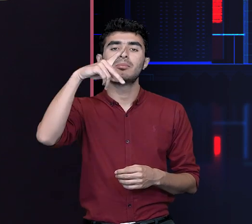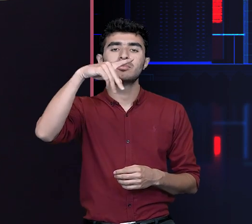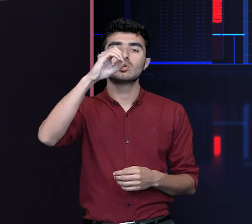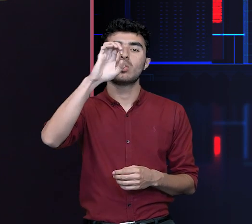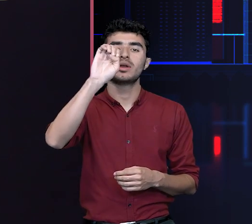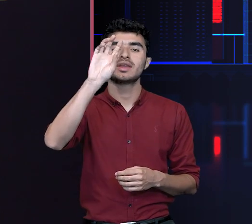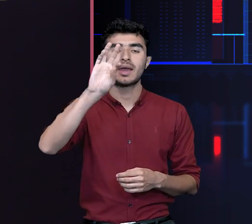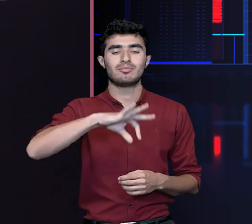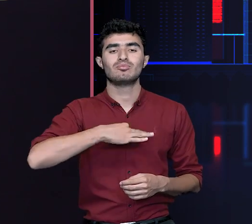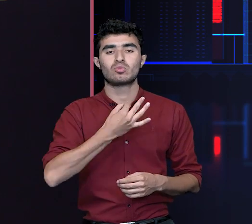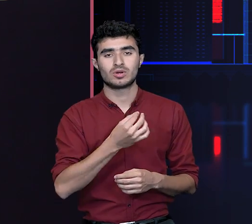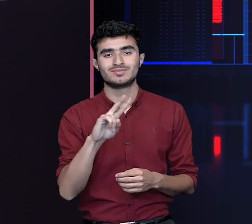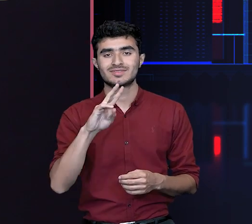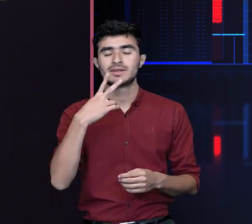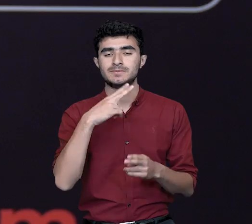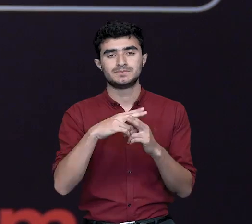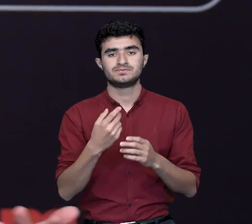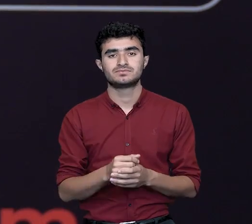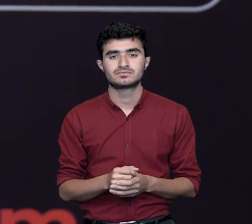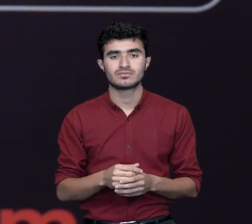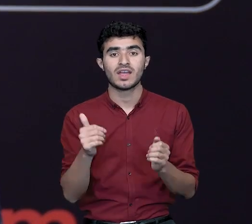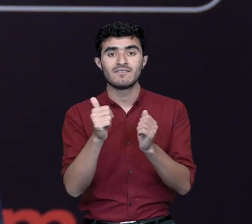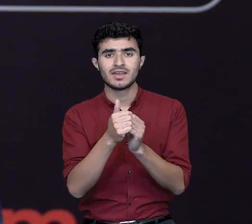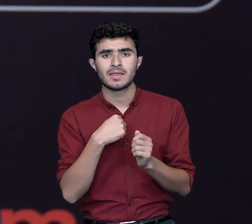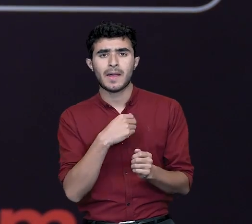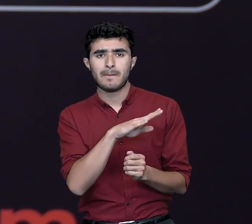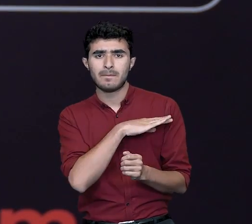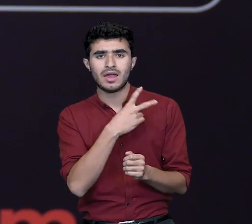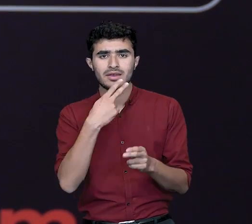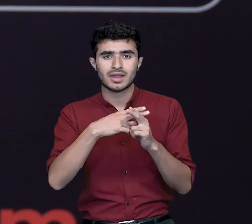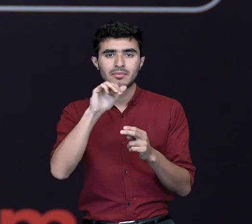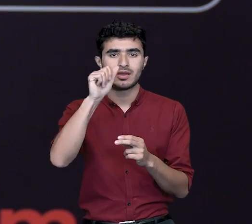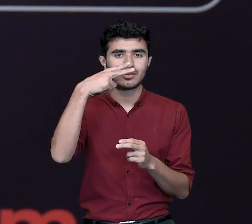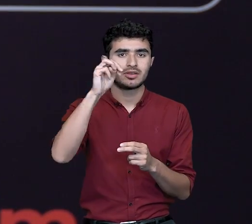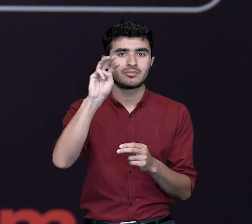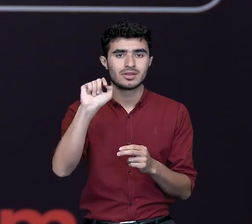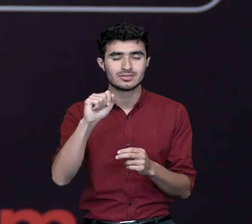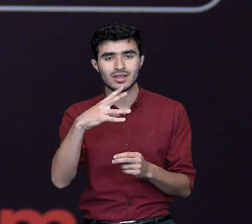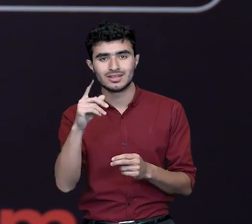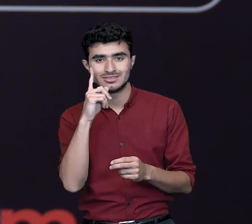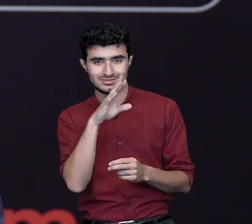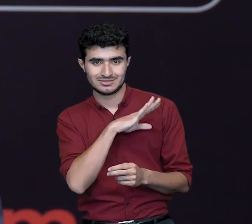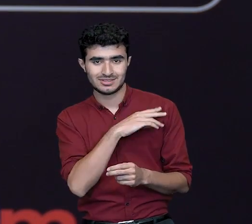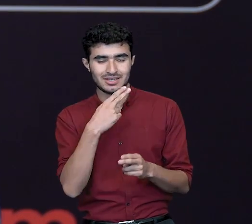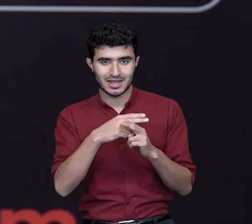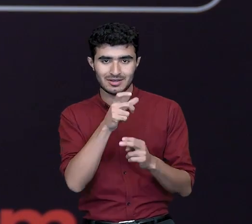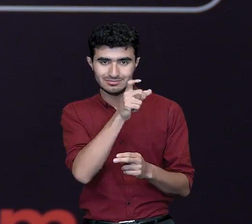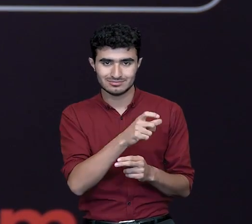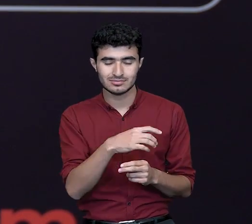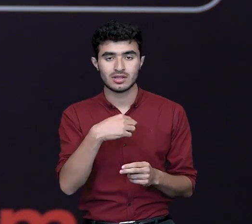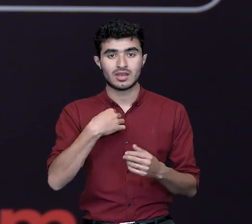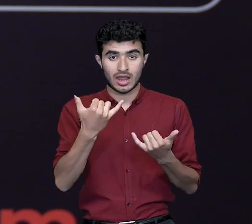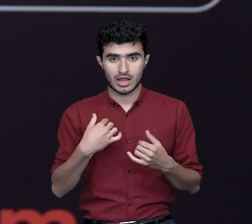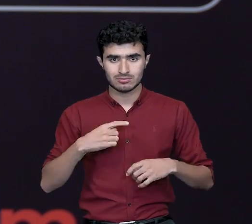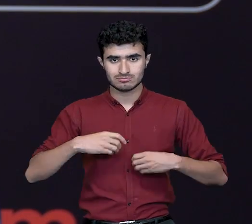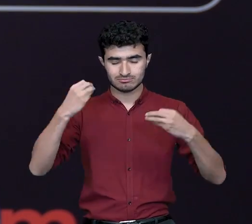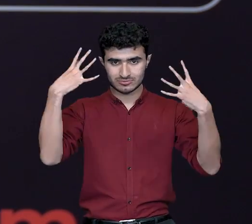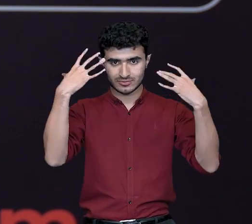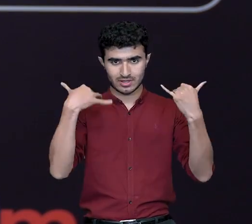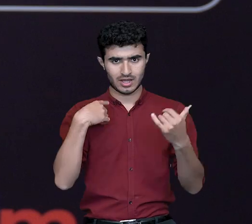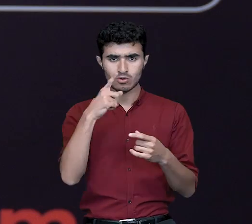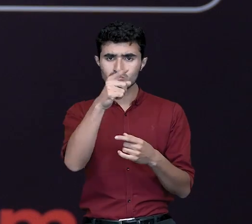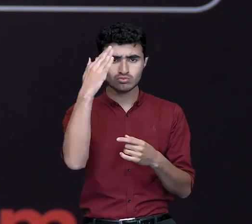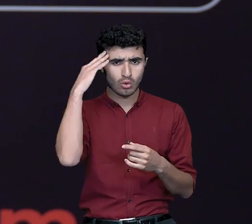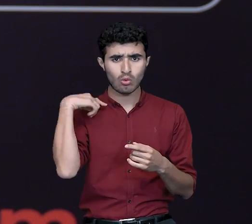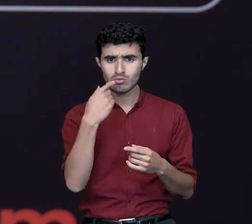my book, and it goes like this. With a brother named Ahmed and a sister named Marisha, here I am standing in the spotlight, Taneesha. You